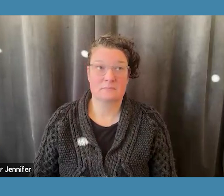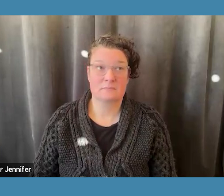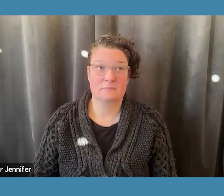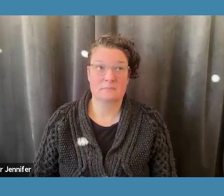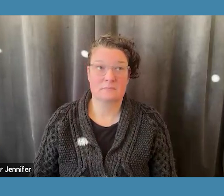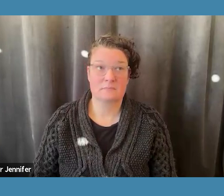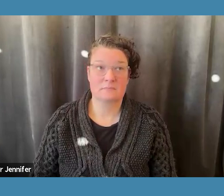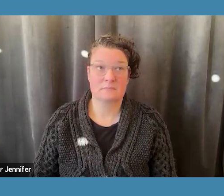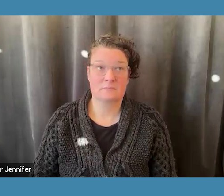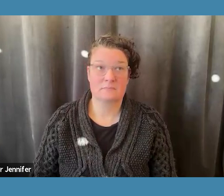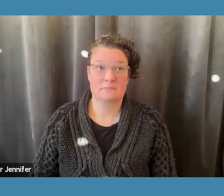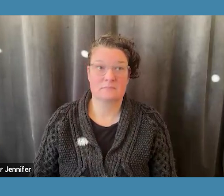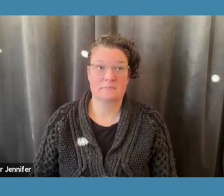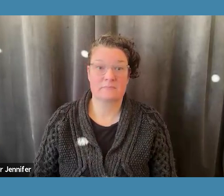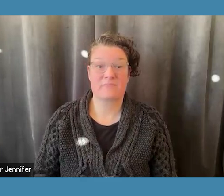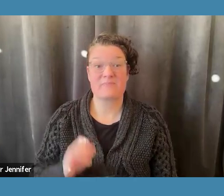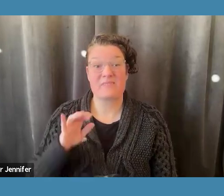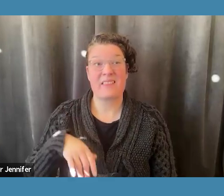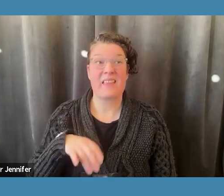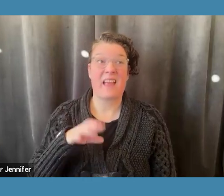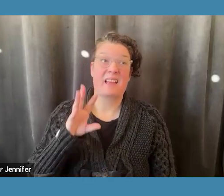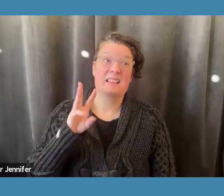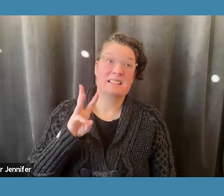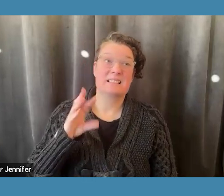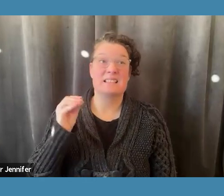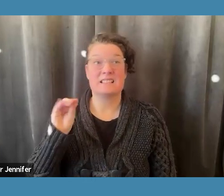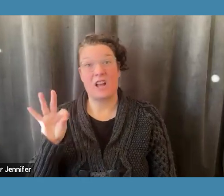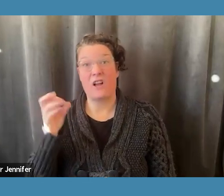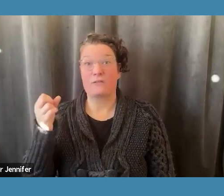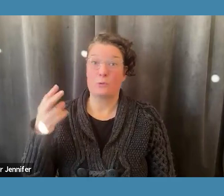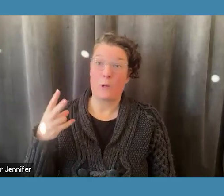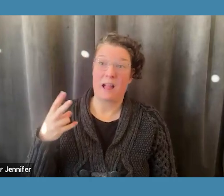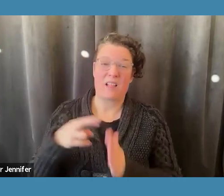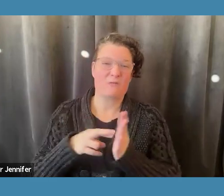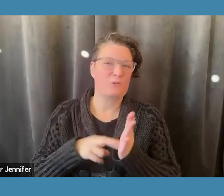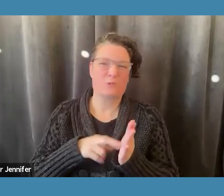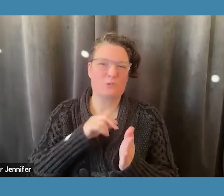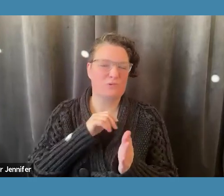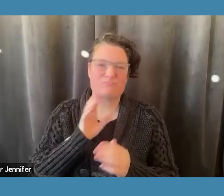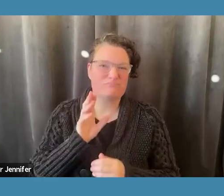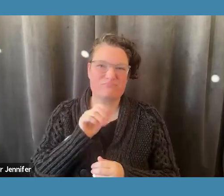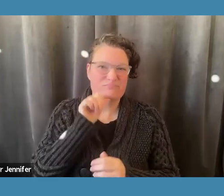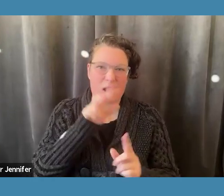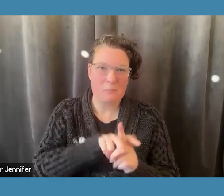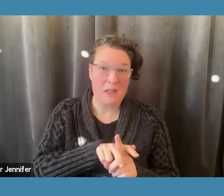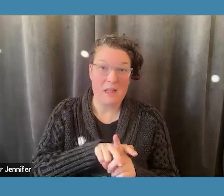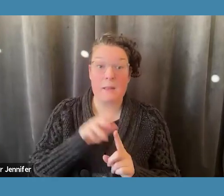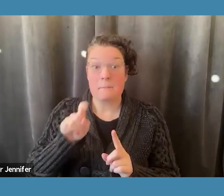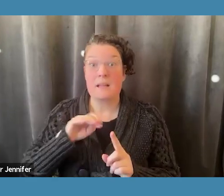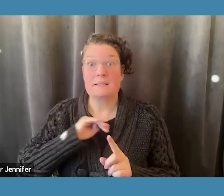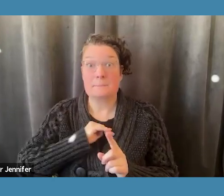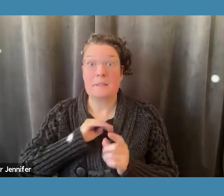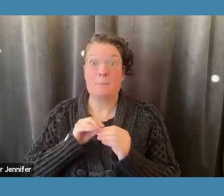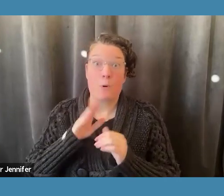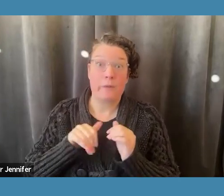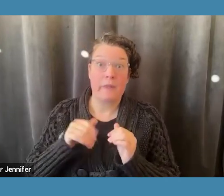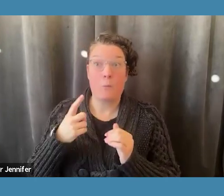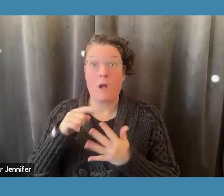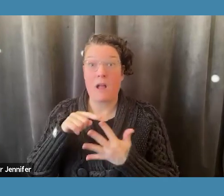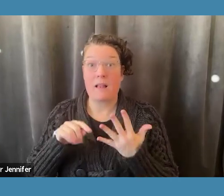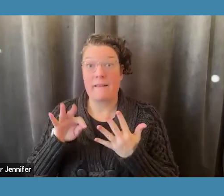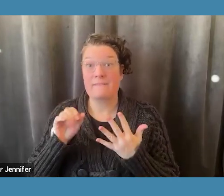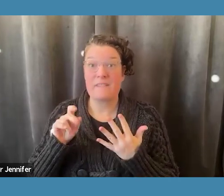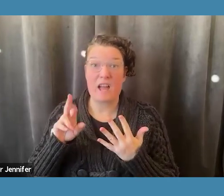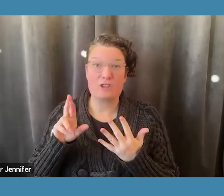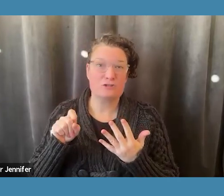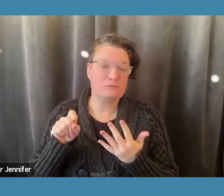no rule like the 6 of 12. There's not a certain number of these factors that you need to meet. You might have other